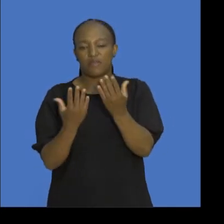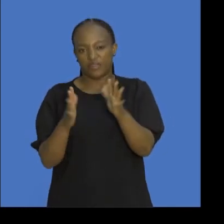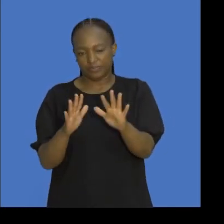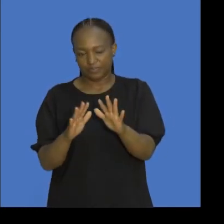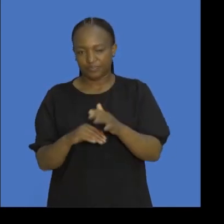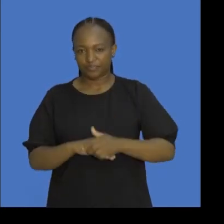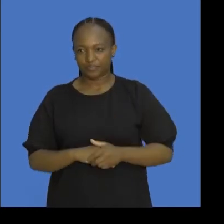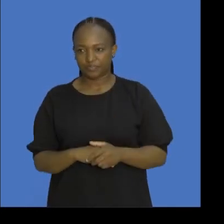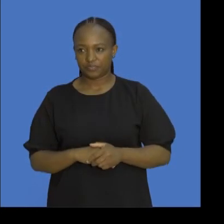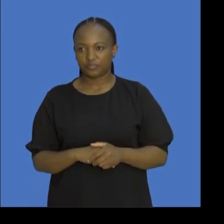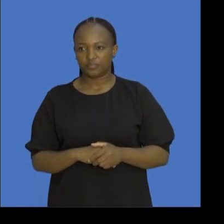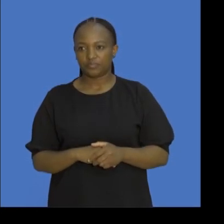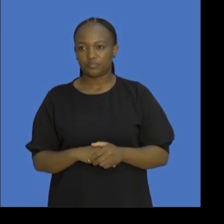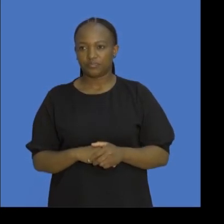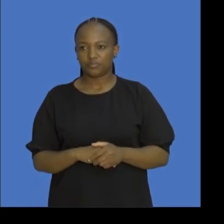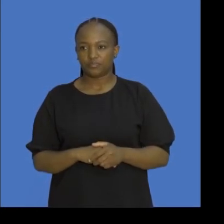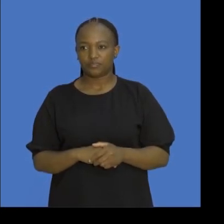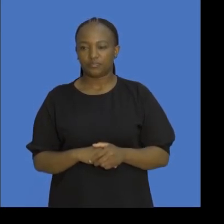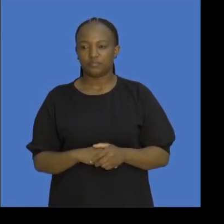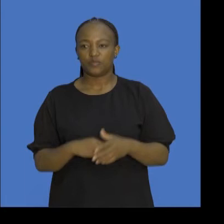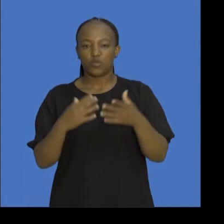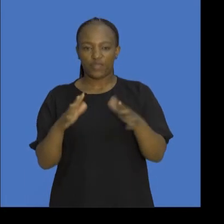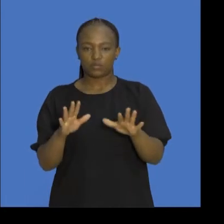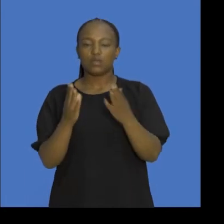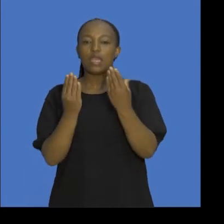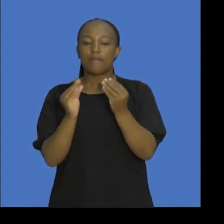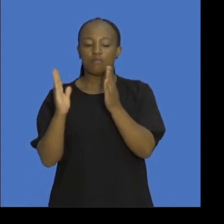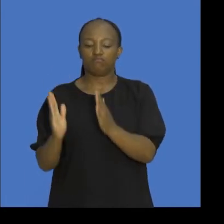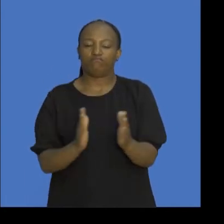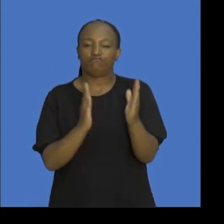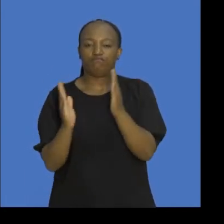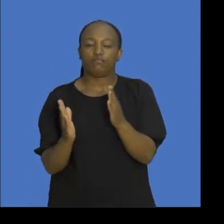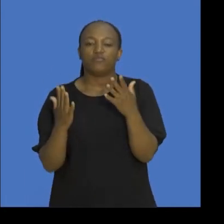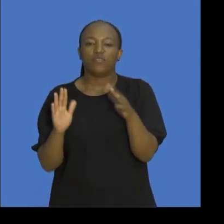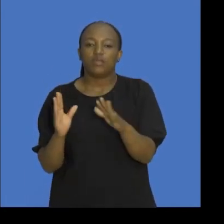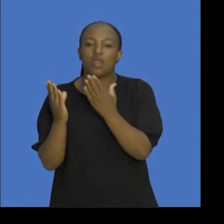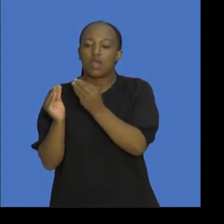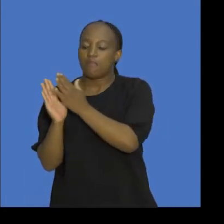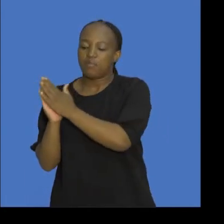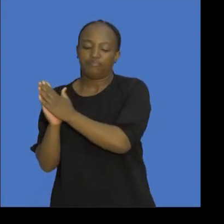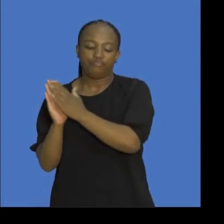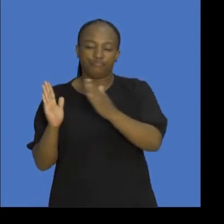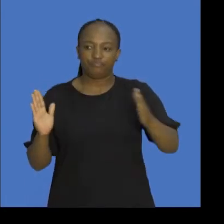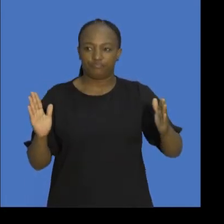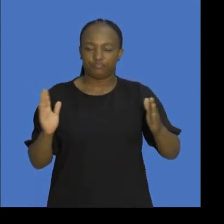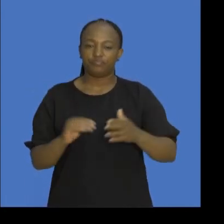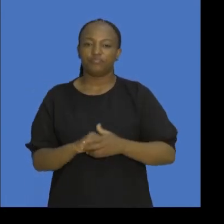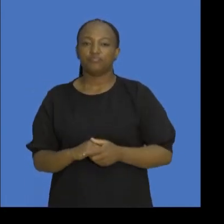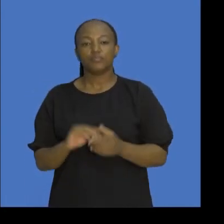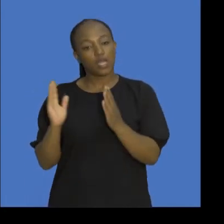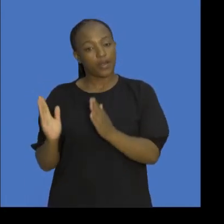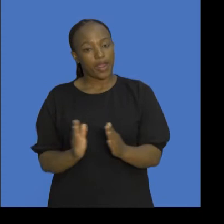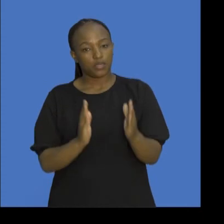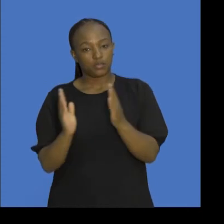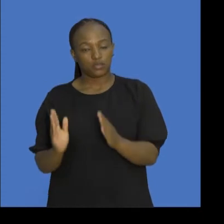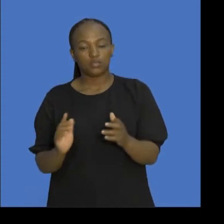drives. So firstly, we've ordered our data. This is the actual raw data.